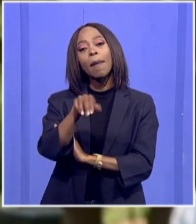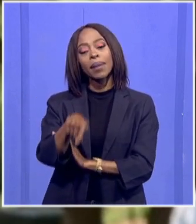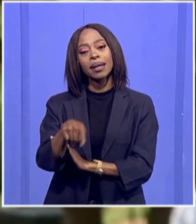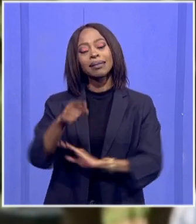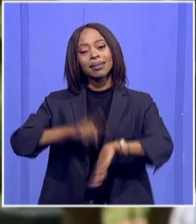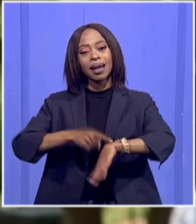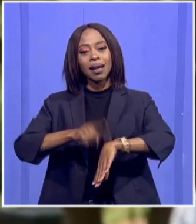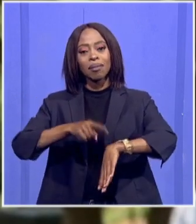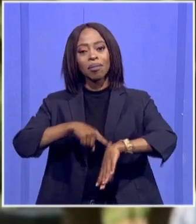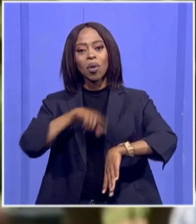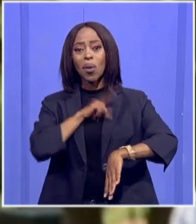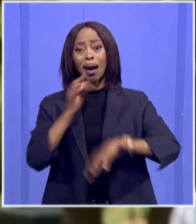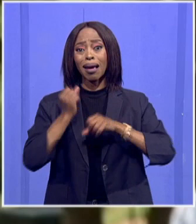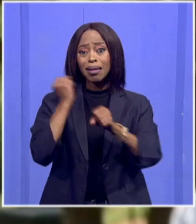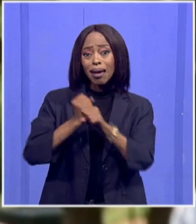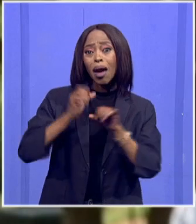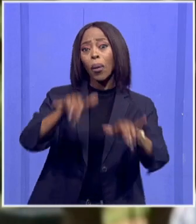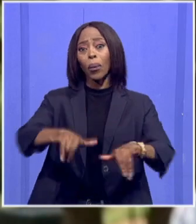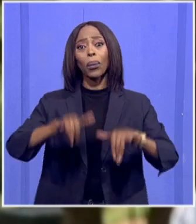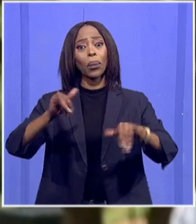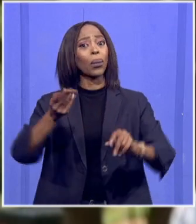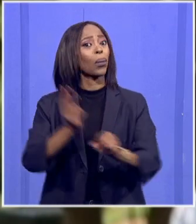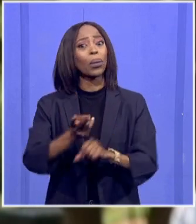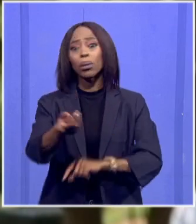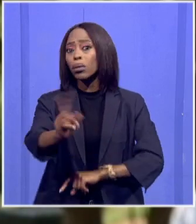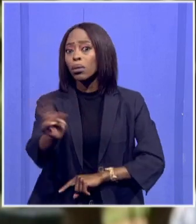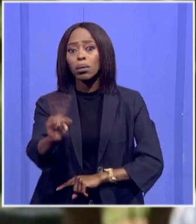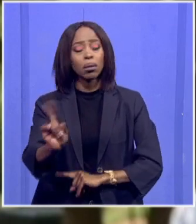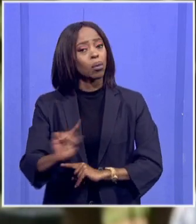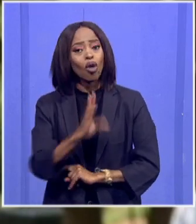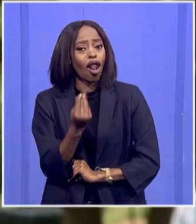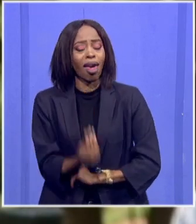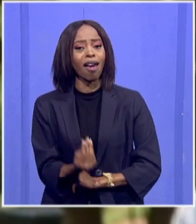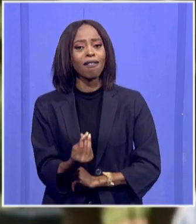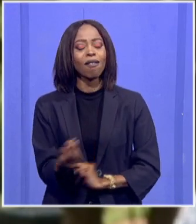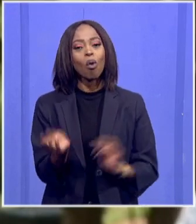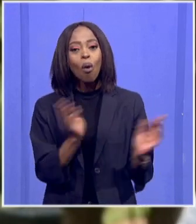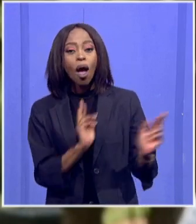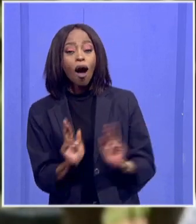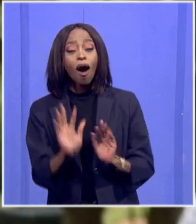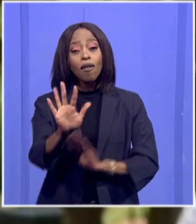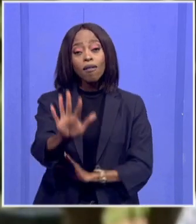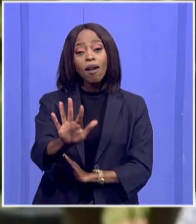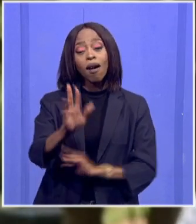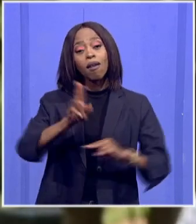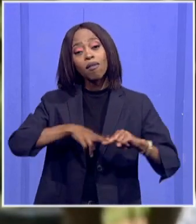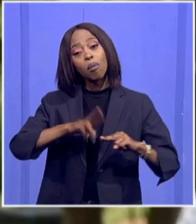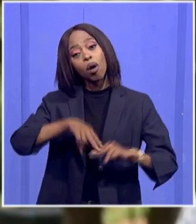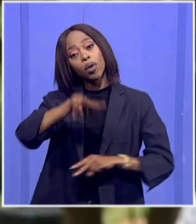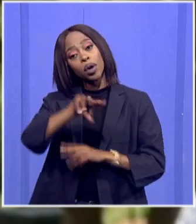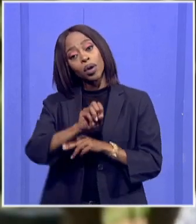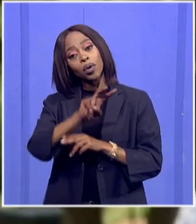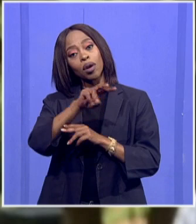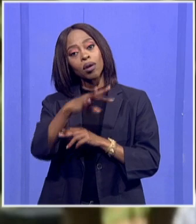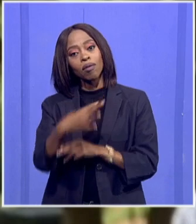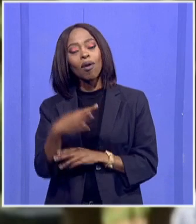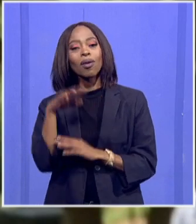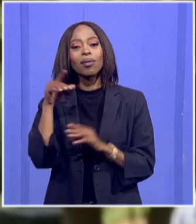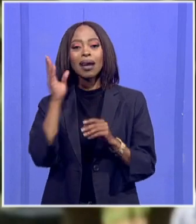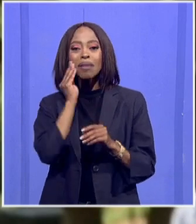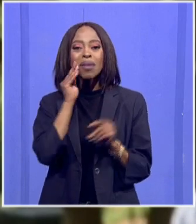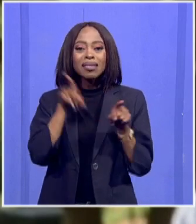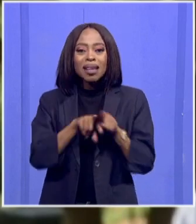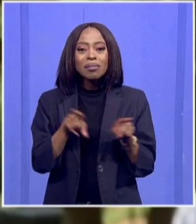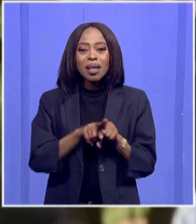because we don't have another year. We hope come 5th of February 2024, we are not going to be having this